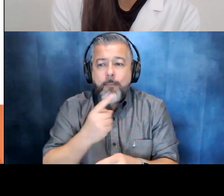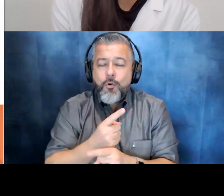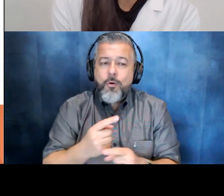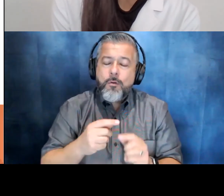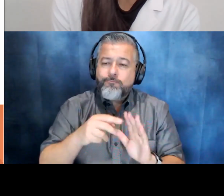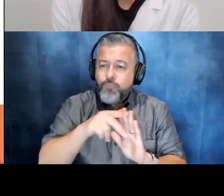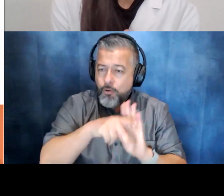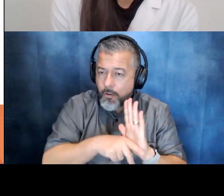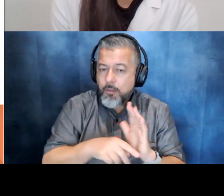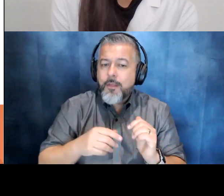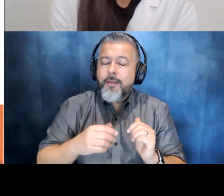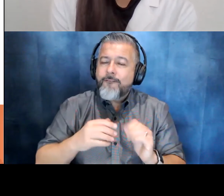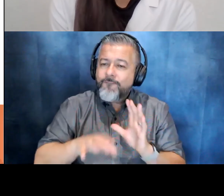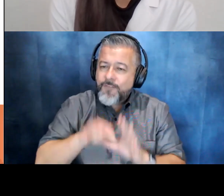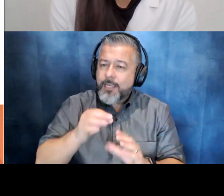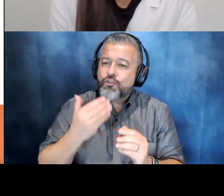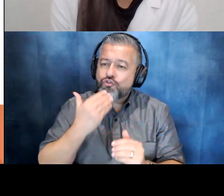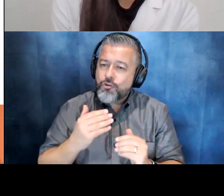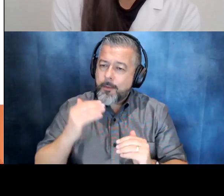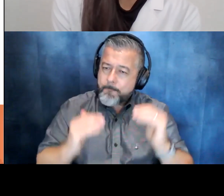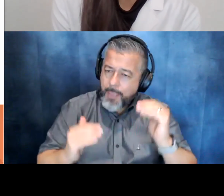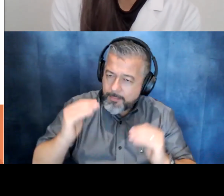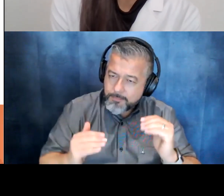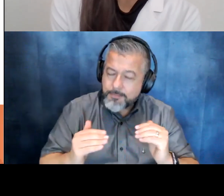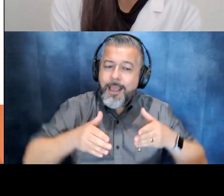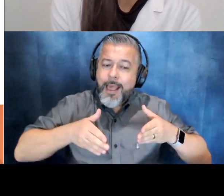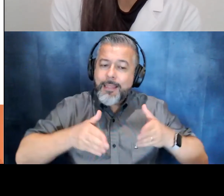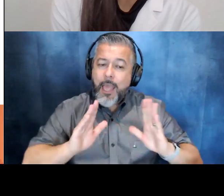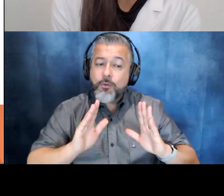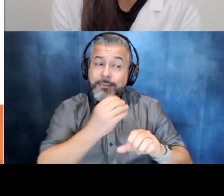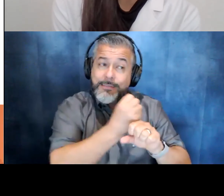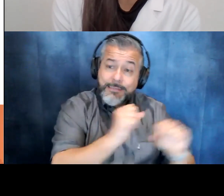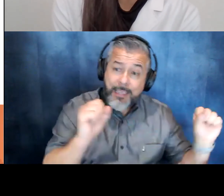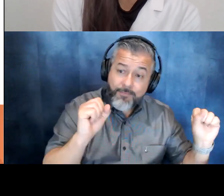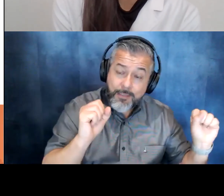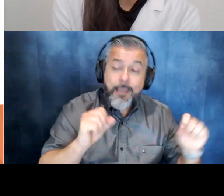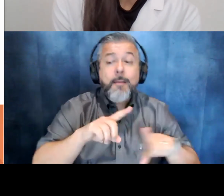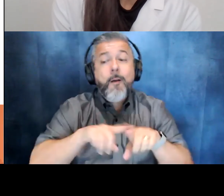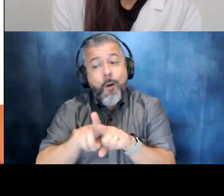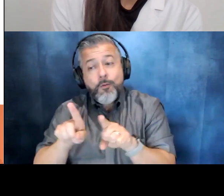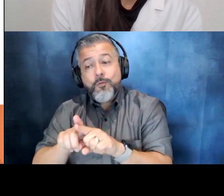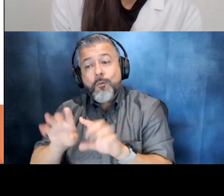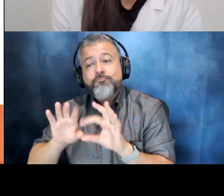the holidays that allows for safety as well as connection.